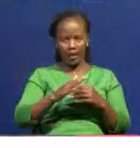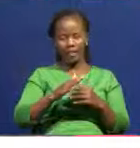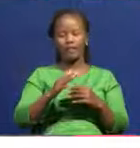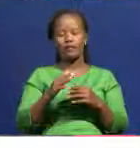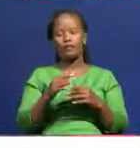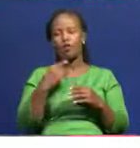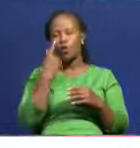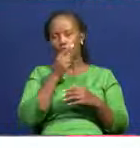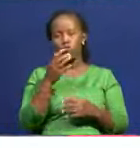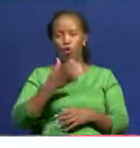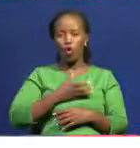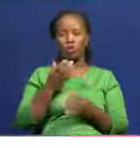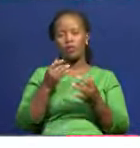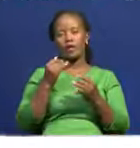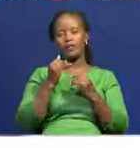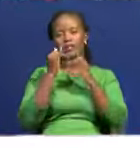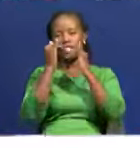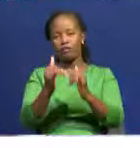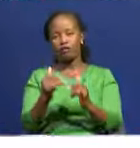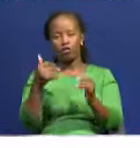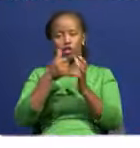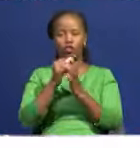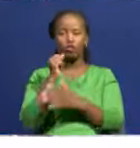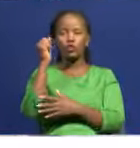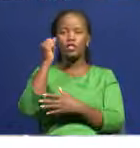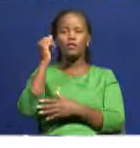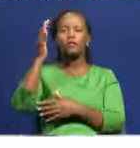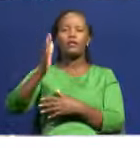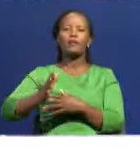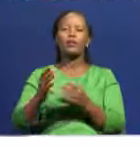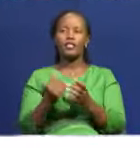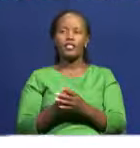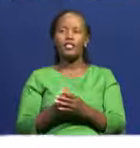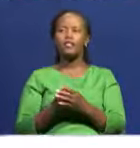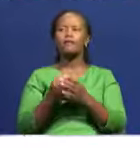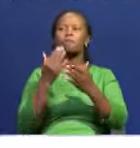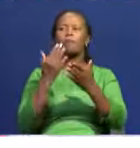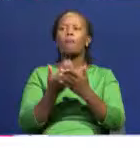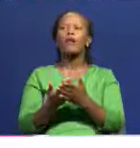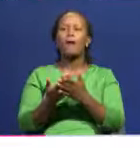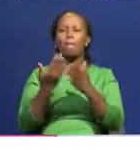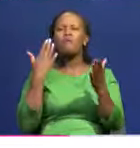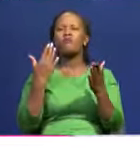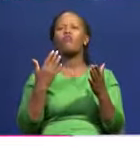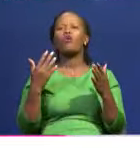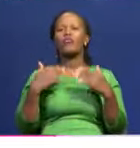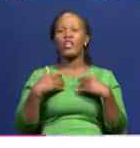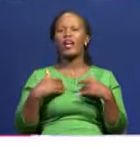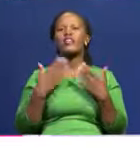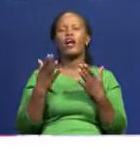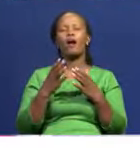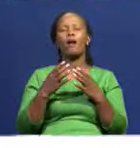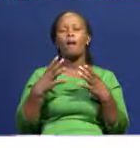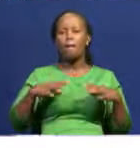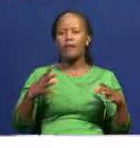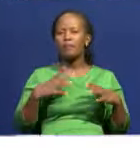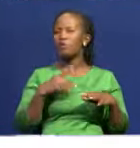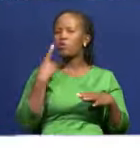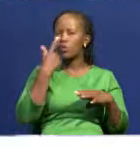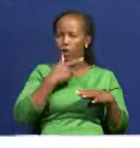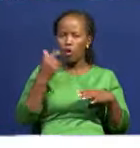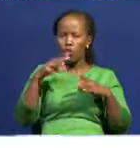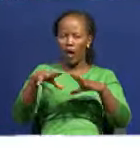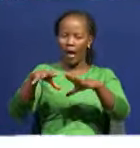by individuals including politicians. Hapo mbeleni kulikuwa na waizi wale tunaita kwa